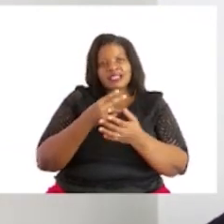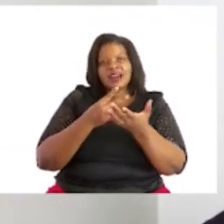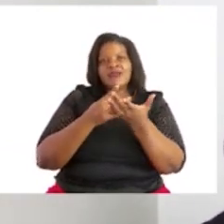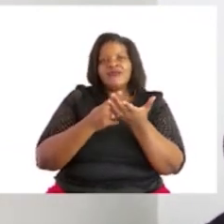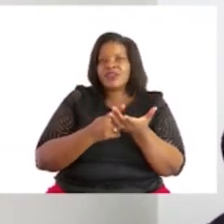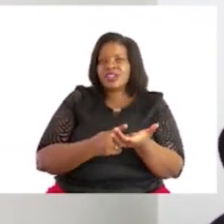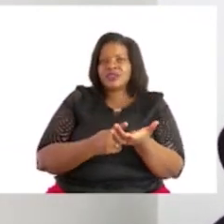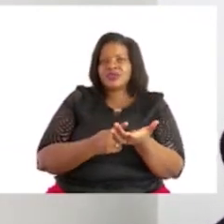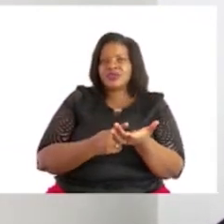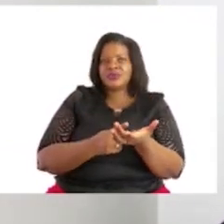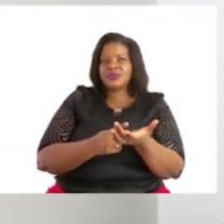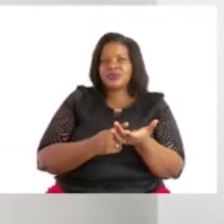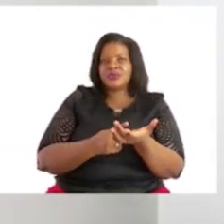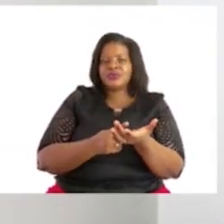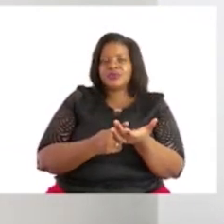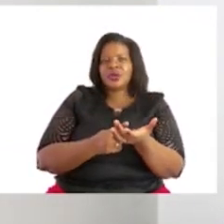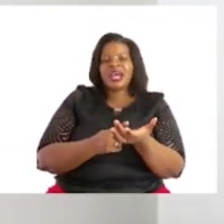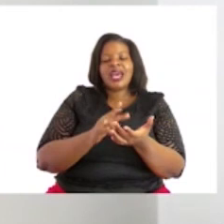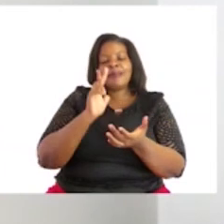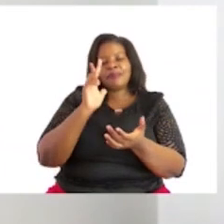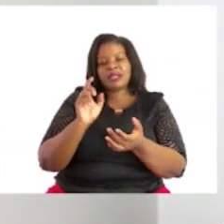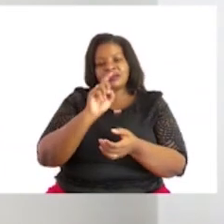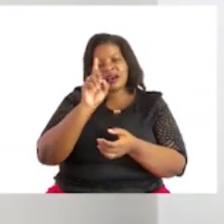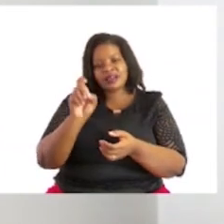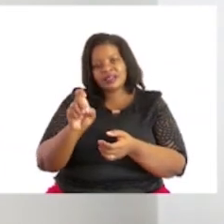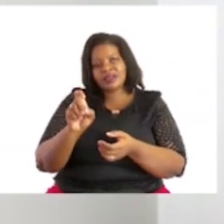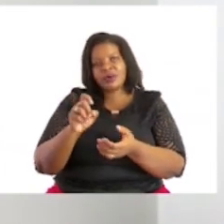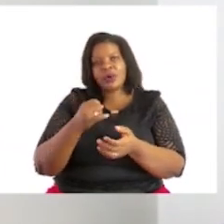for the place value, we either write a word or an